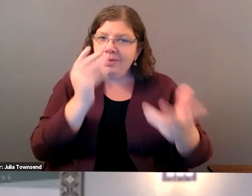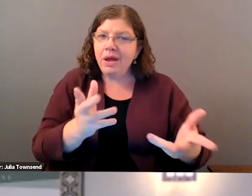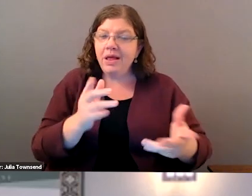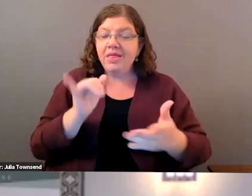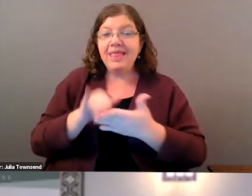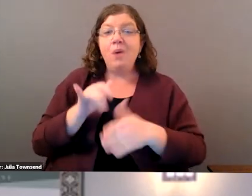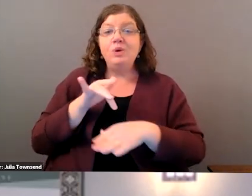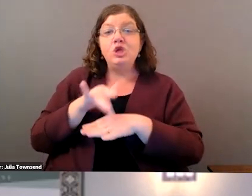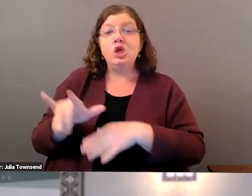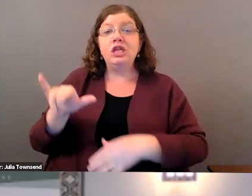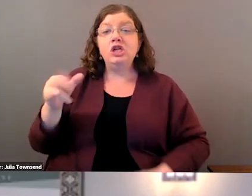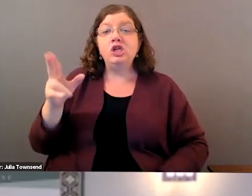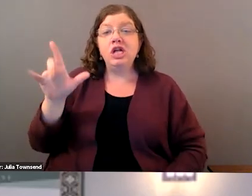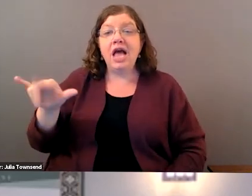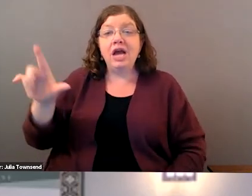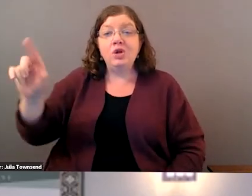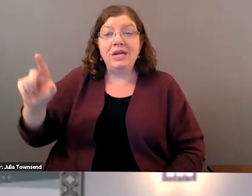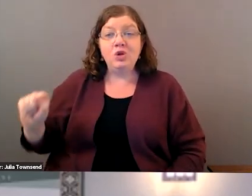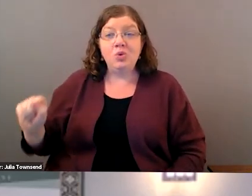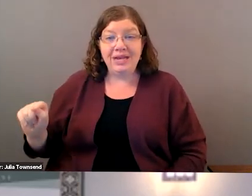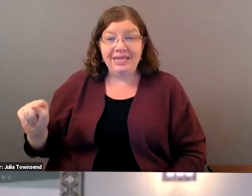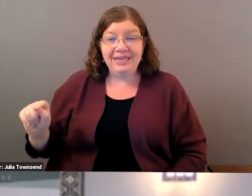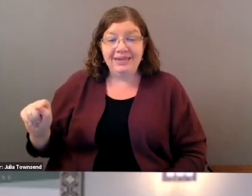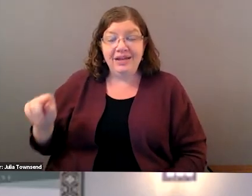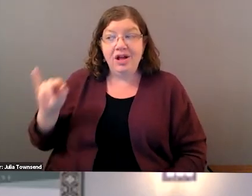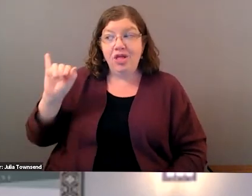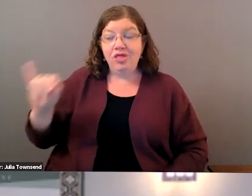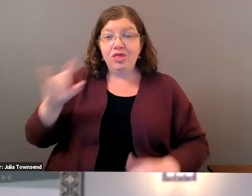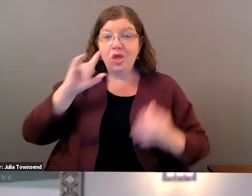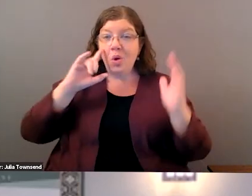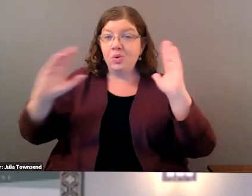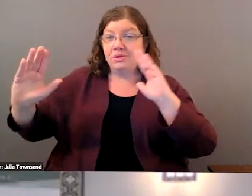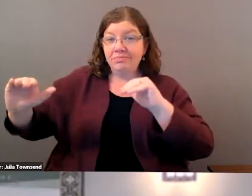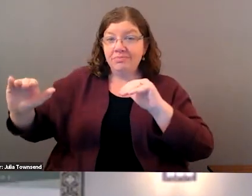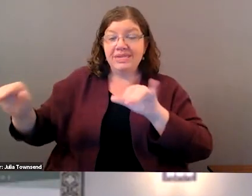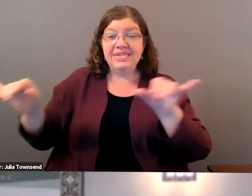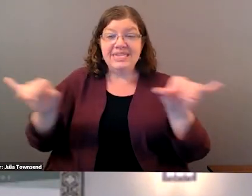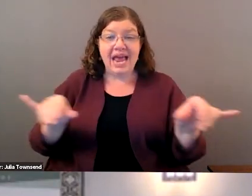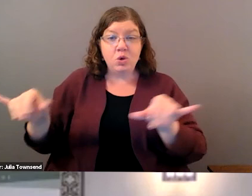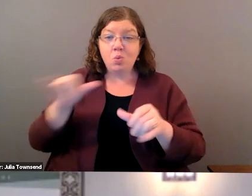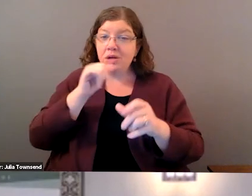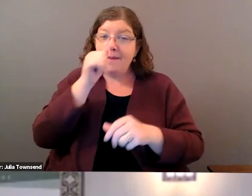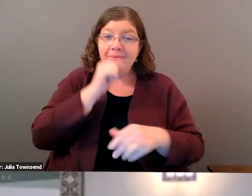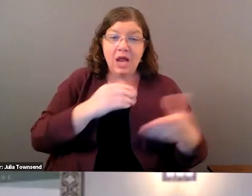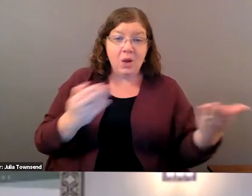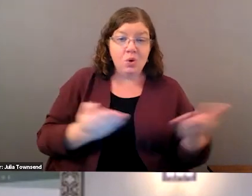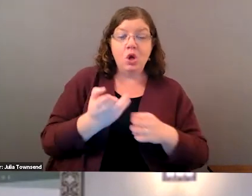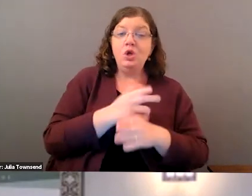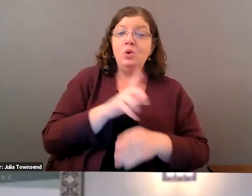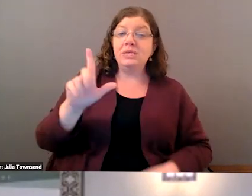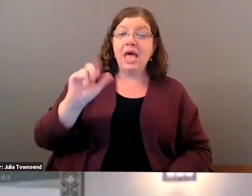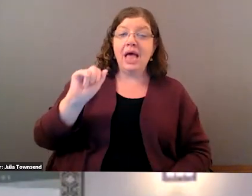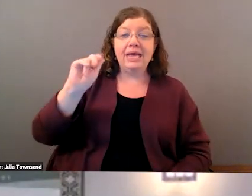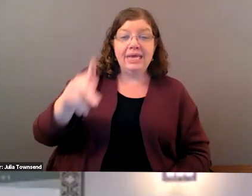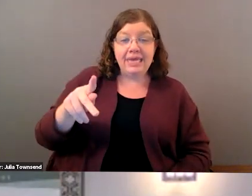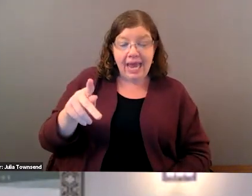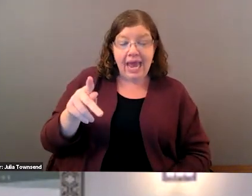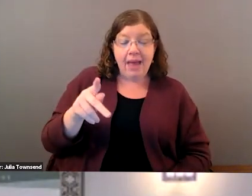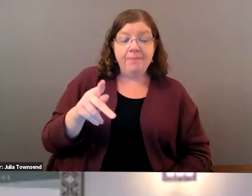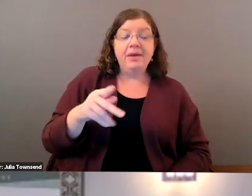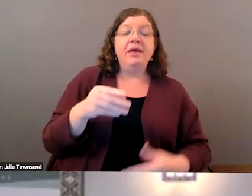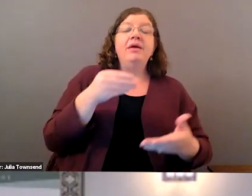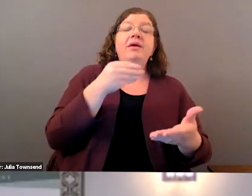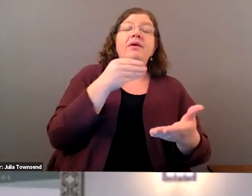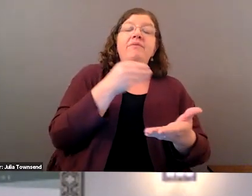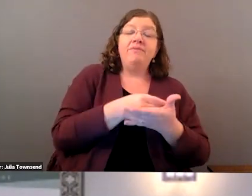2020. These standards will not be tolerated here. To use LCAP funds for the Meta Dual